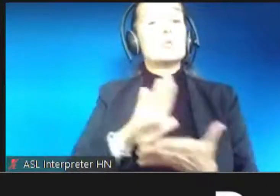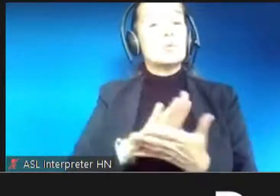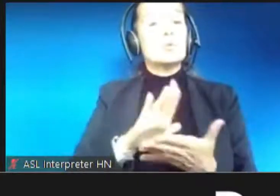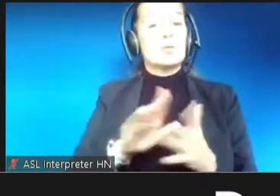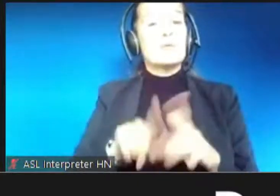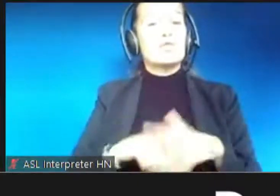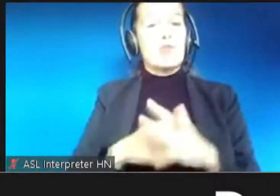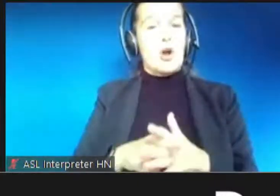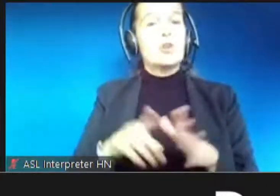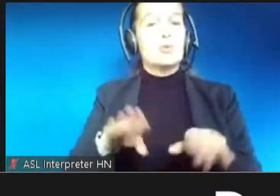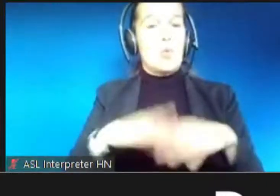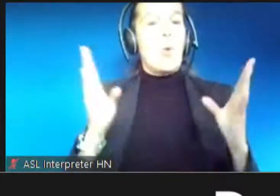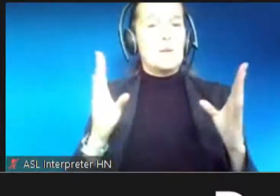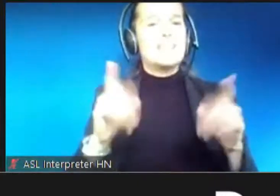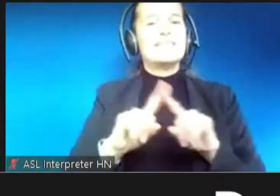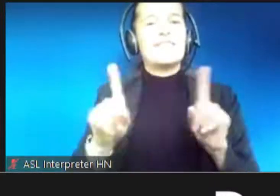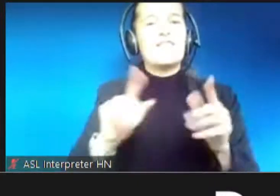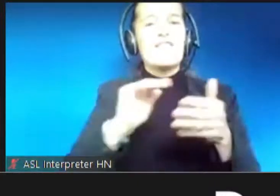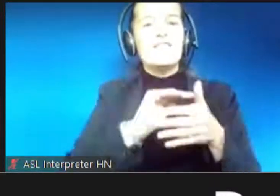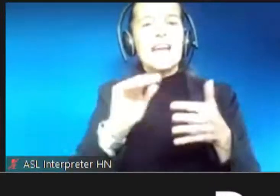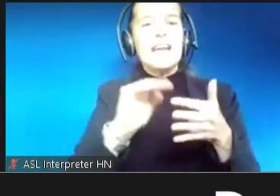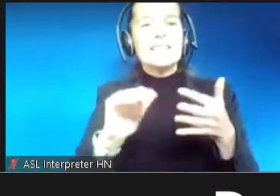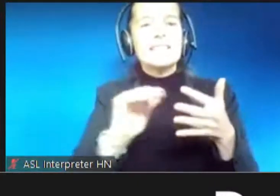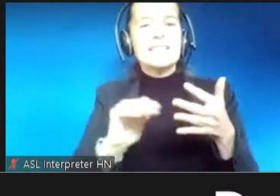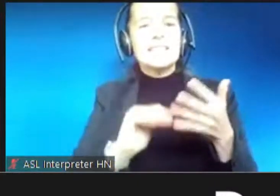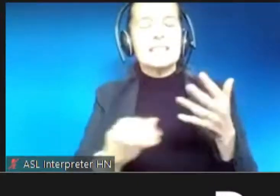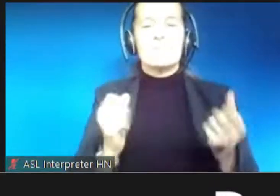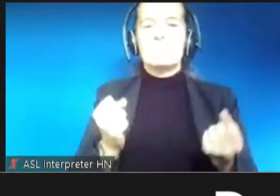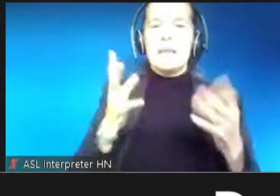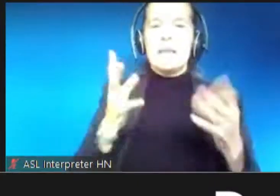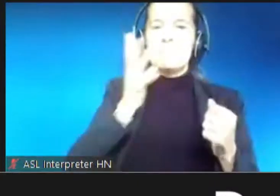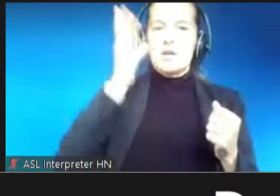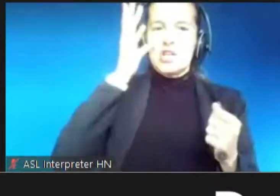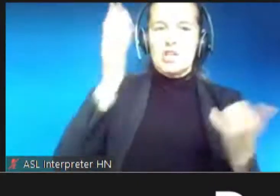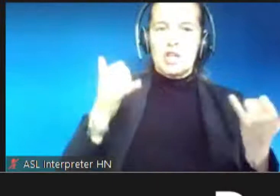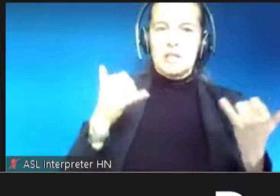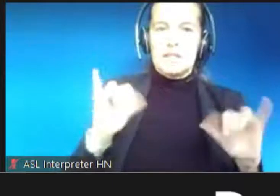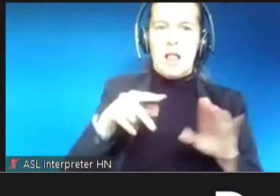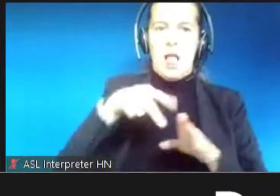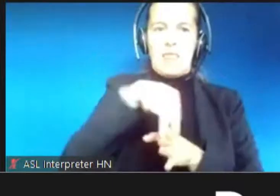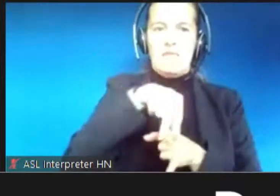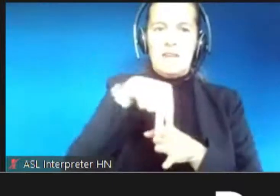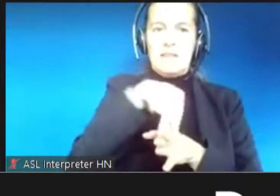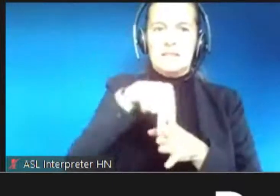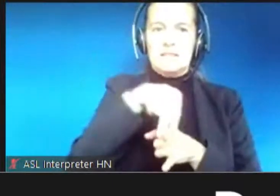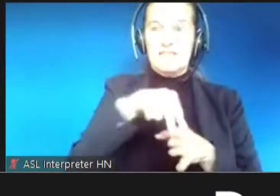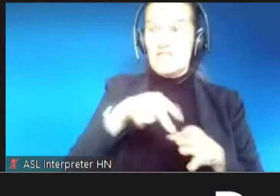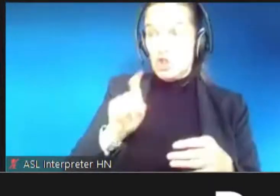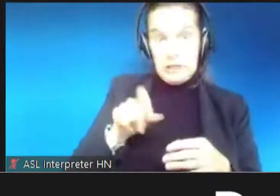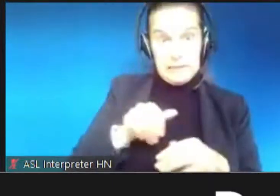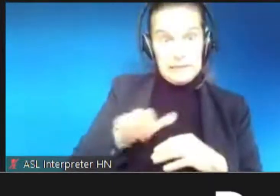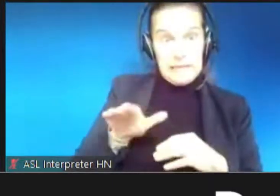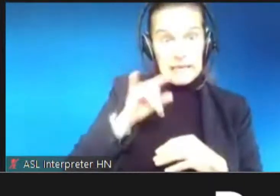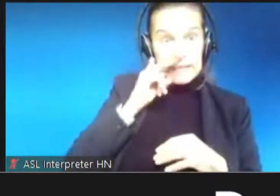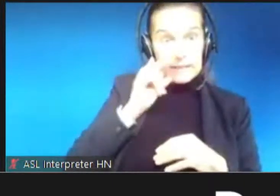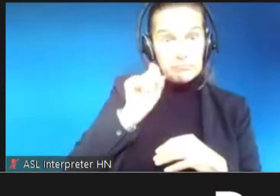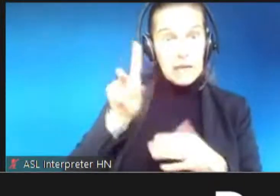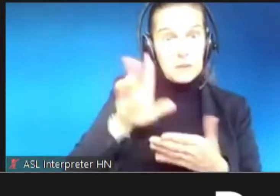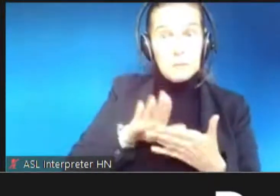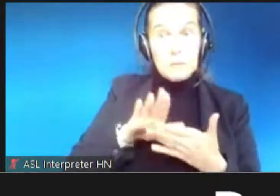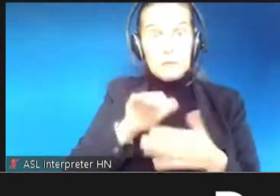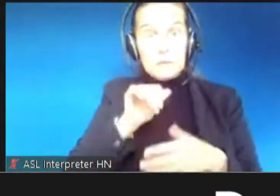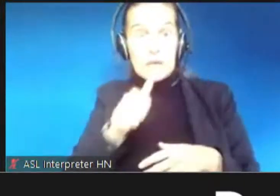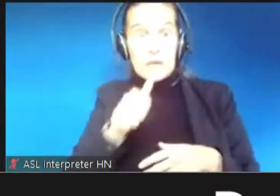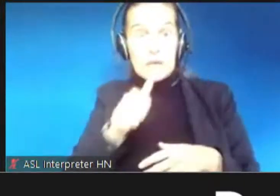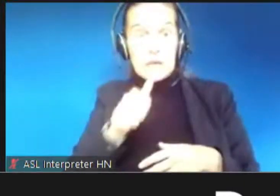different phases, there are a lot of parents that are still sitting on the fence of having their kids go back to school. What kind of data can